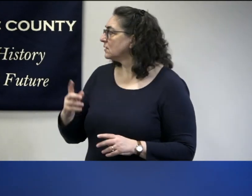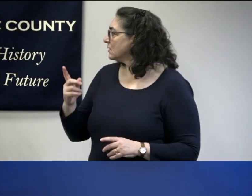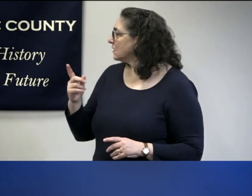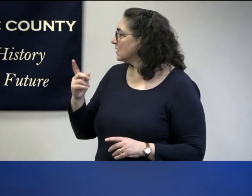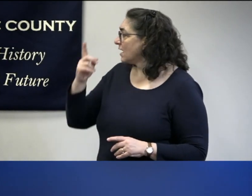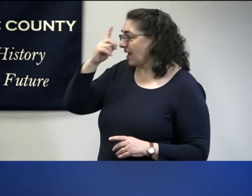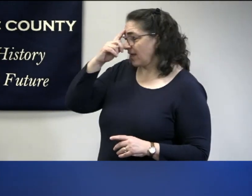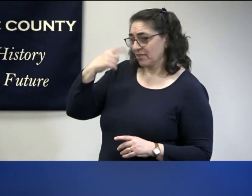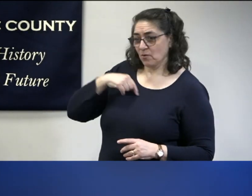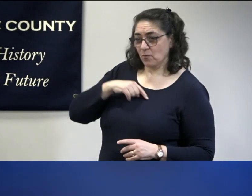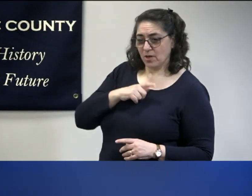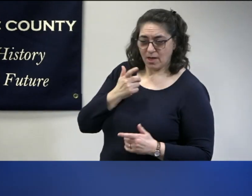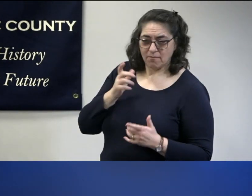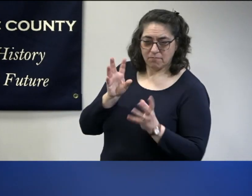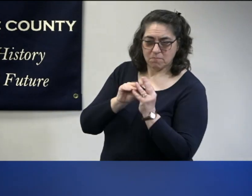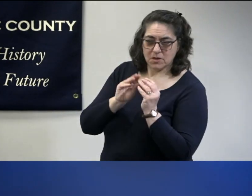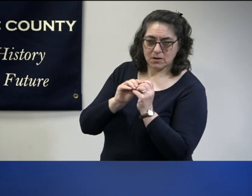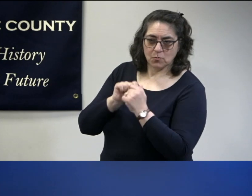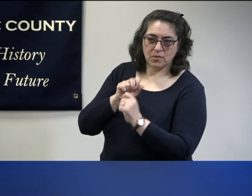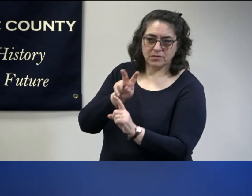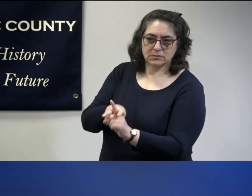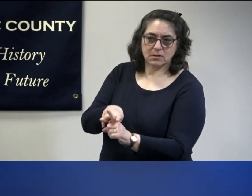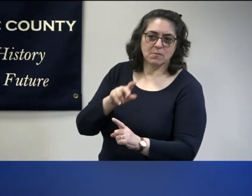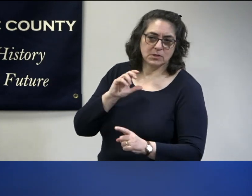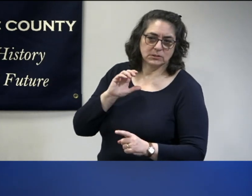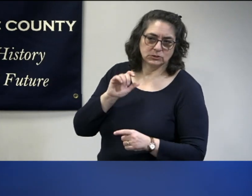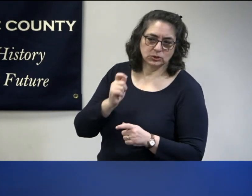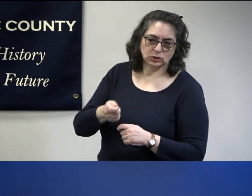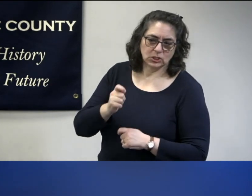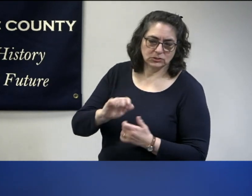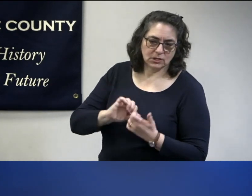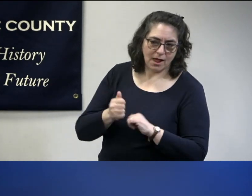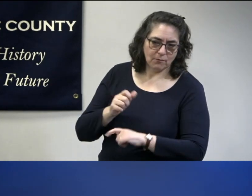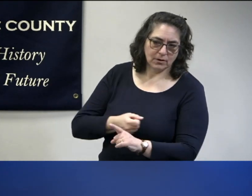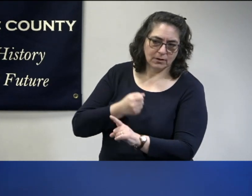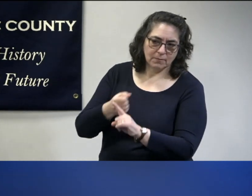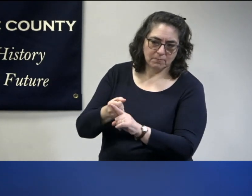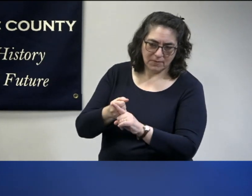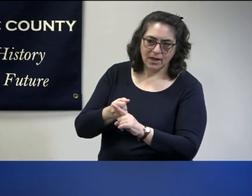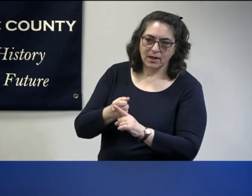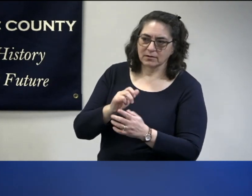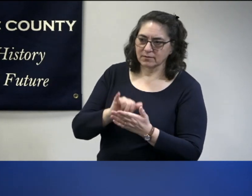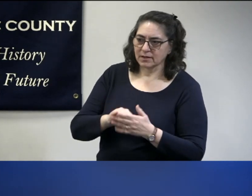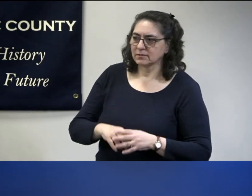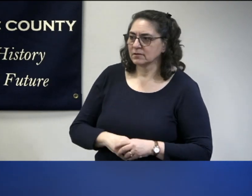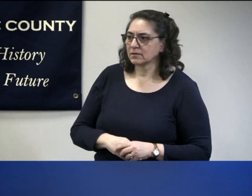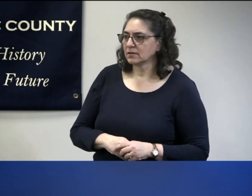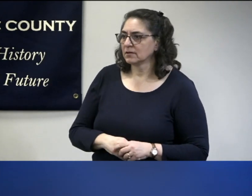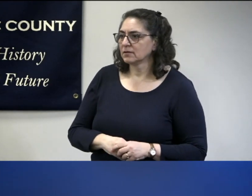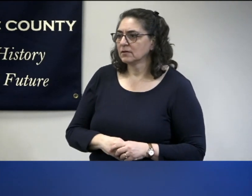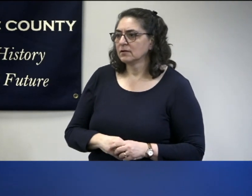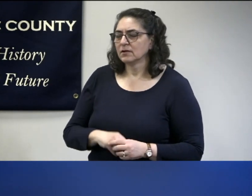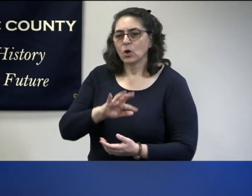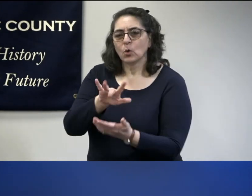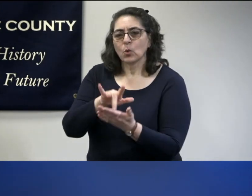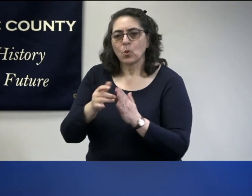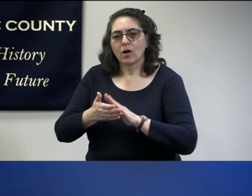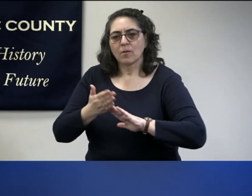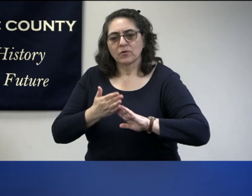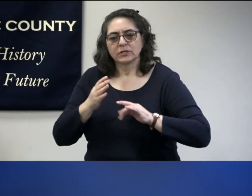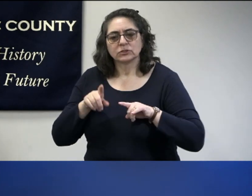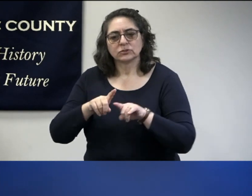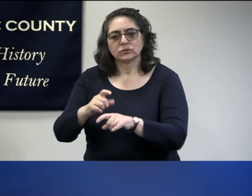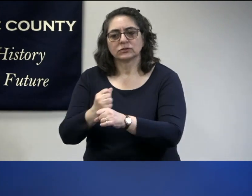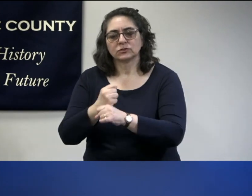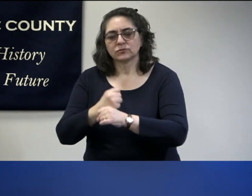judge and the trial court administrator to go over the impact and how we're going to make sure that they can maintain court operations during construction. I